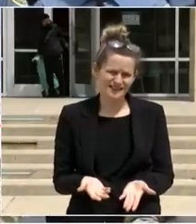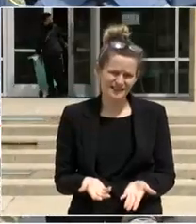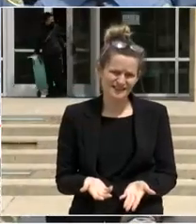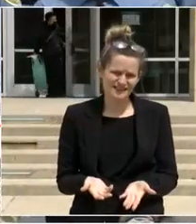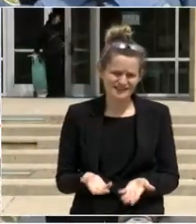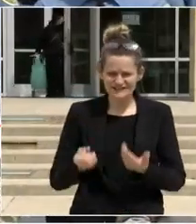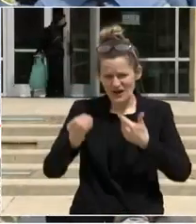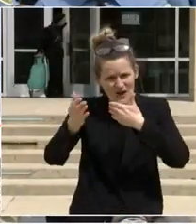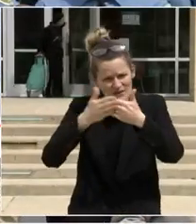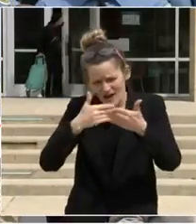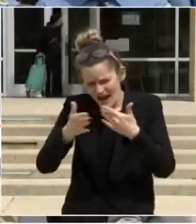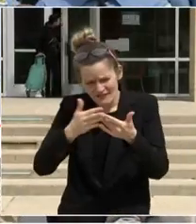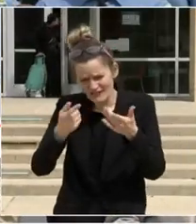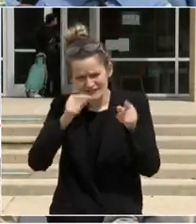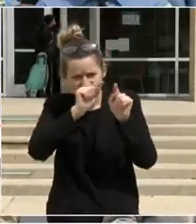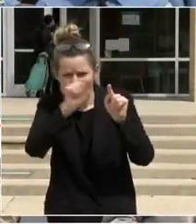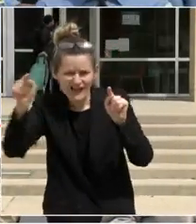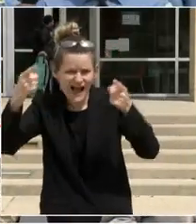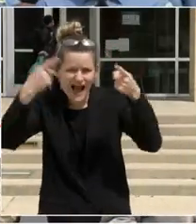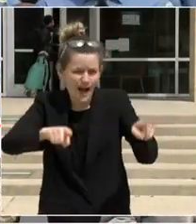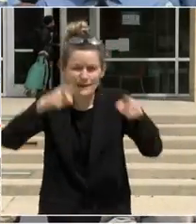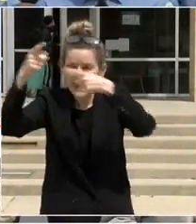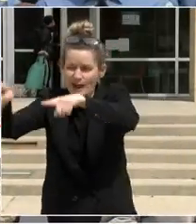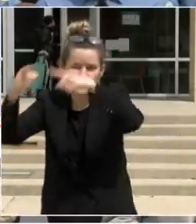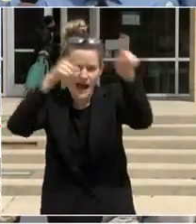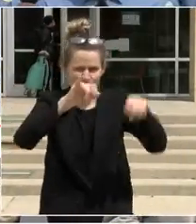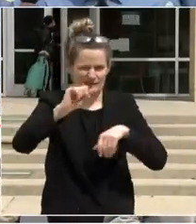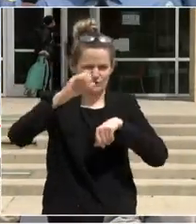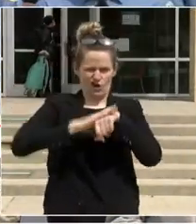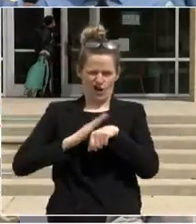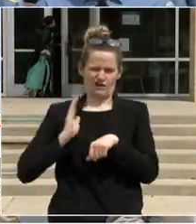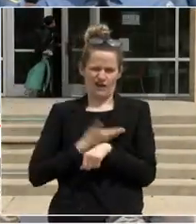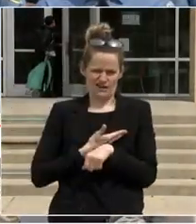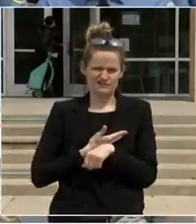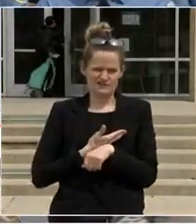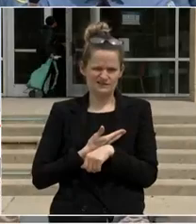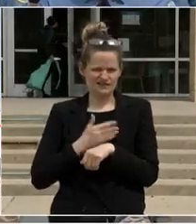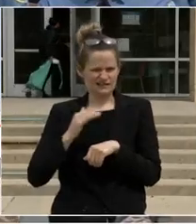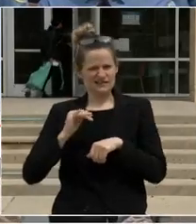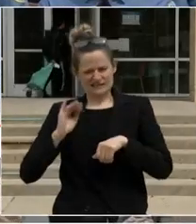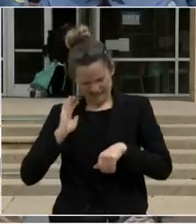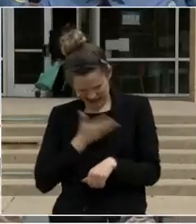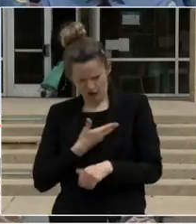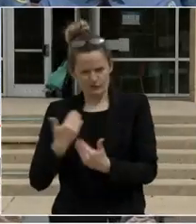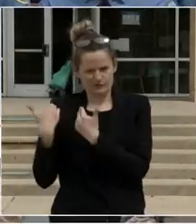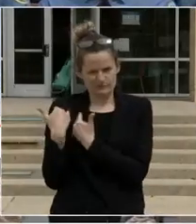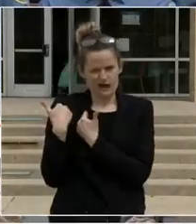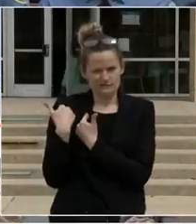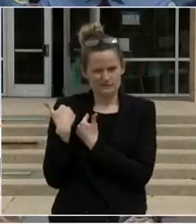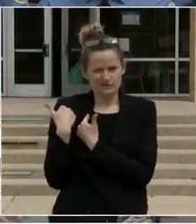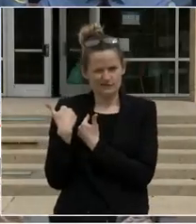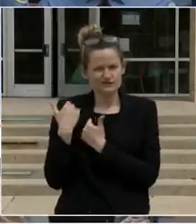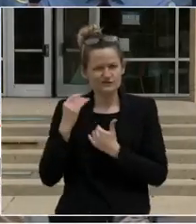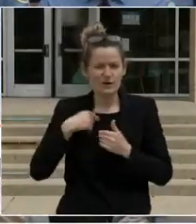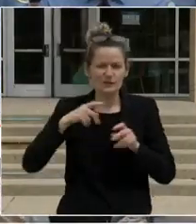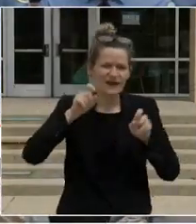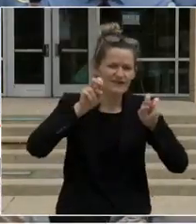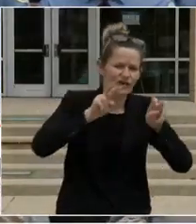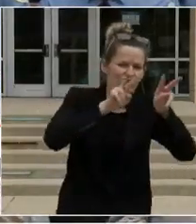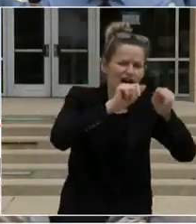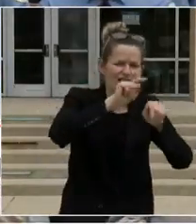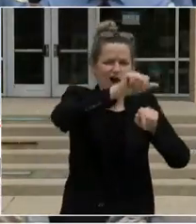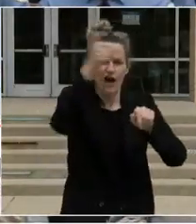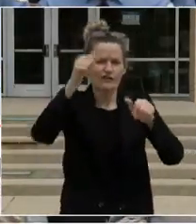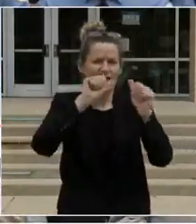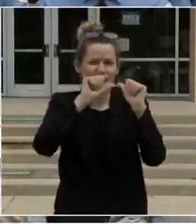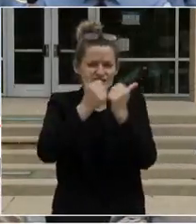everything, it's on the Metropolitan Police Department. And some of those other agencies, they're struggling as well. We are competing with those agencies for resources